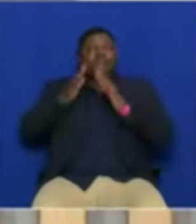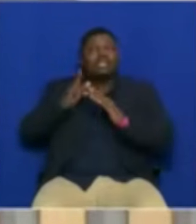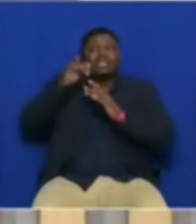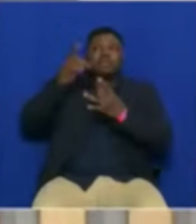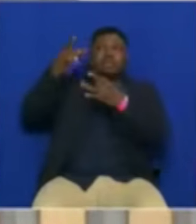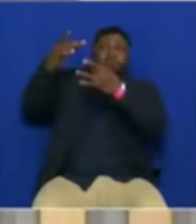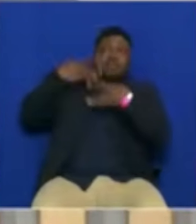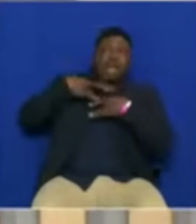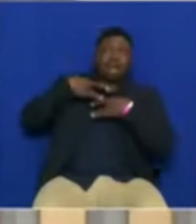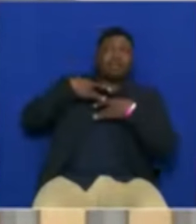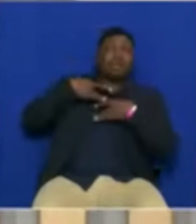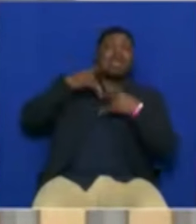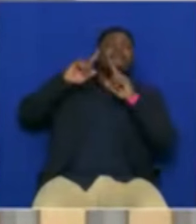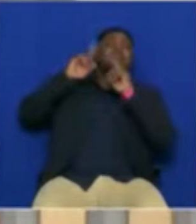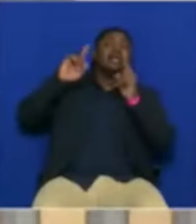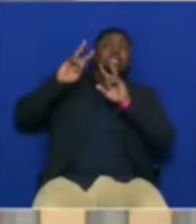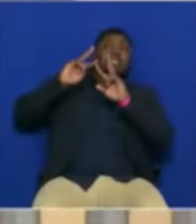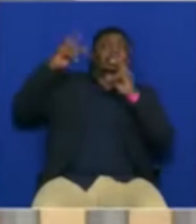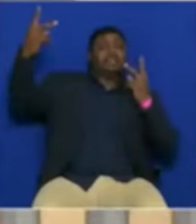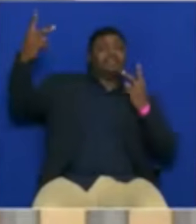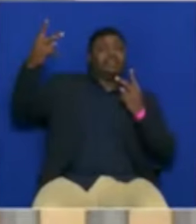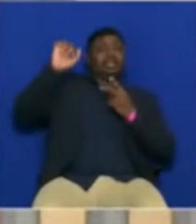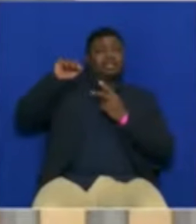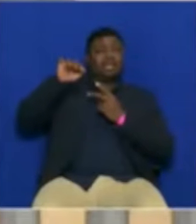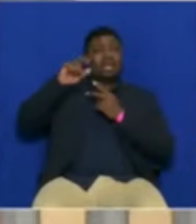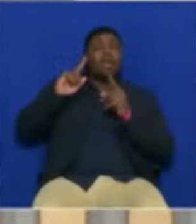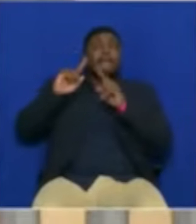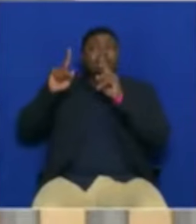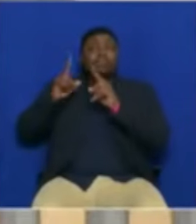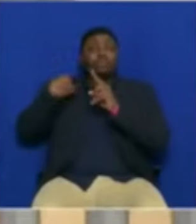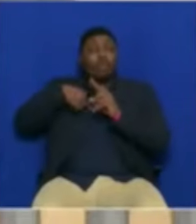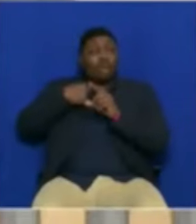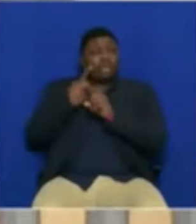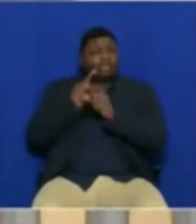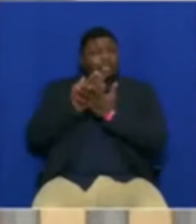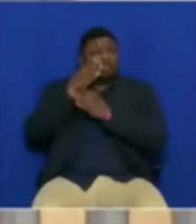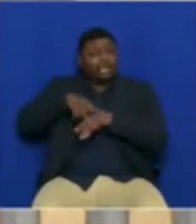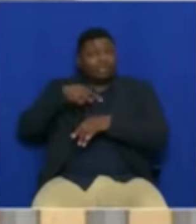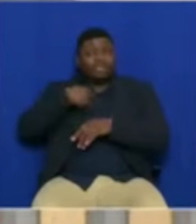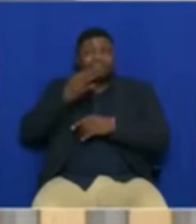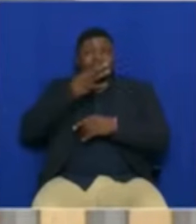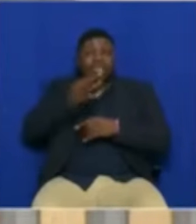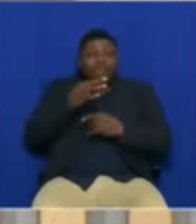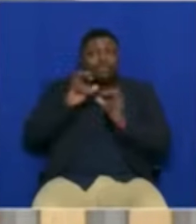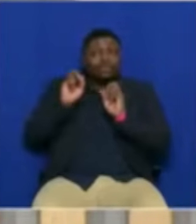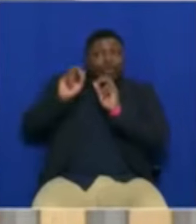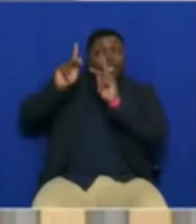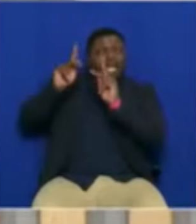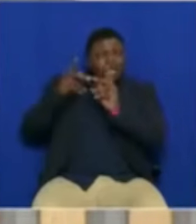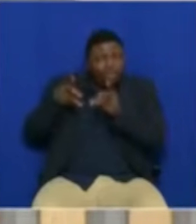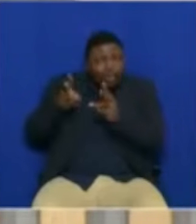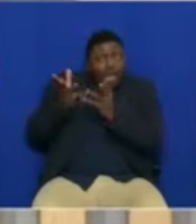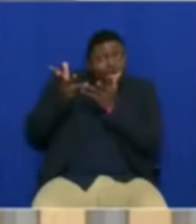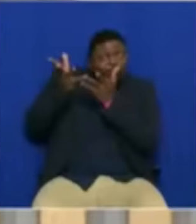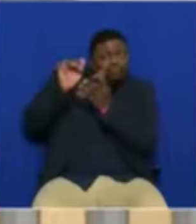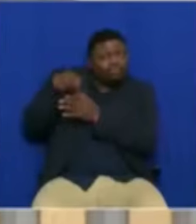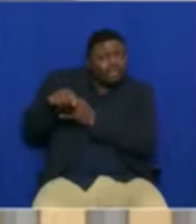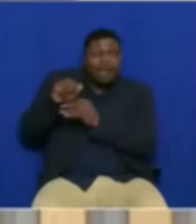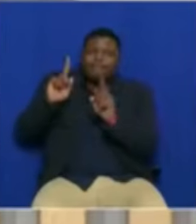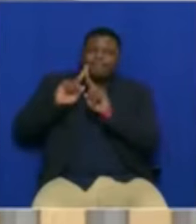okay, this is how it is, but it's not like how it is. But you have pointed out something important. And what is important about this current